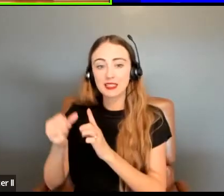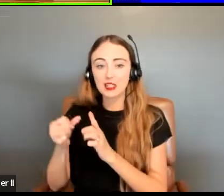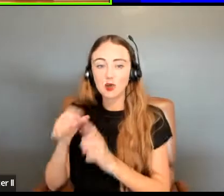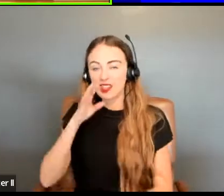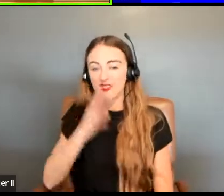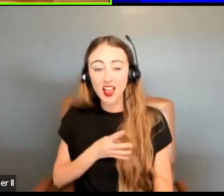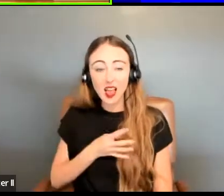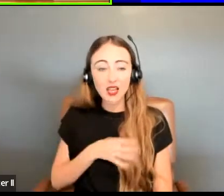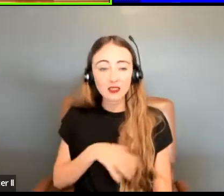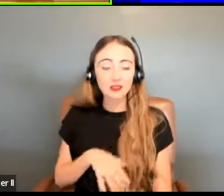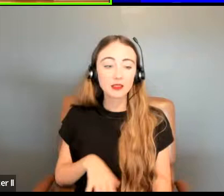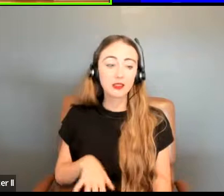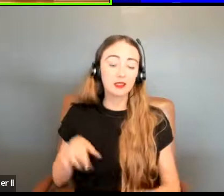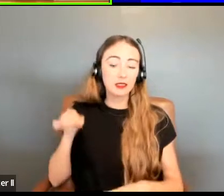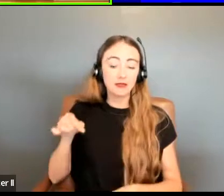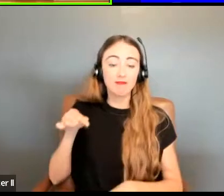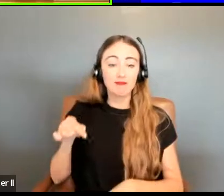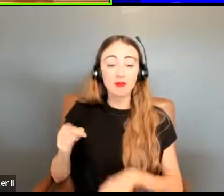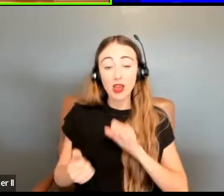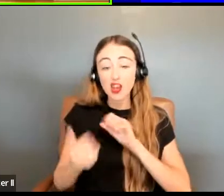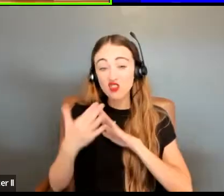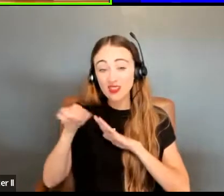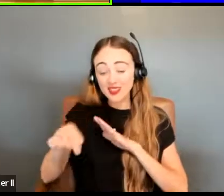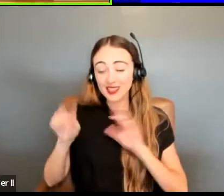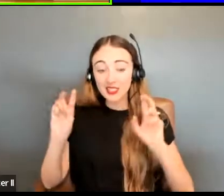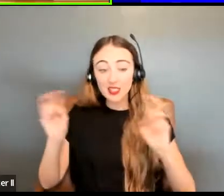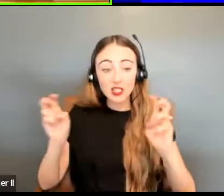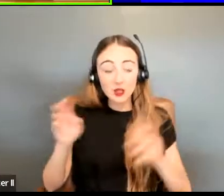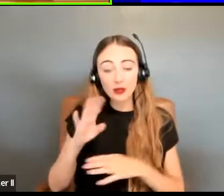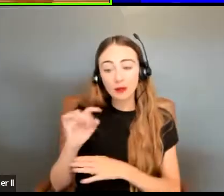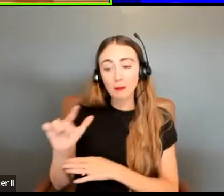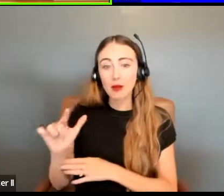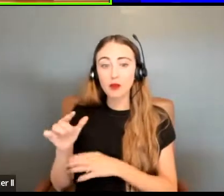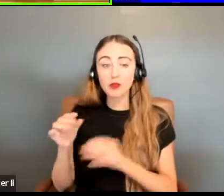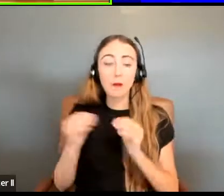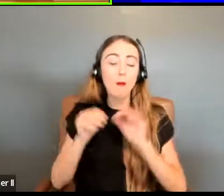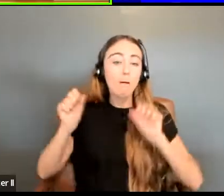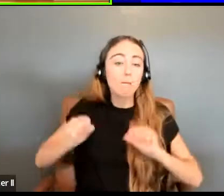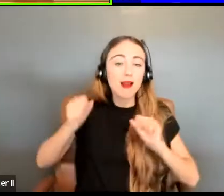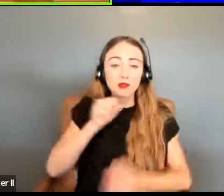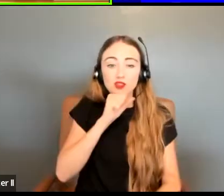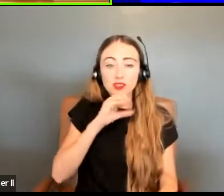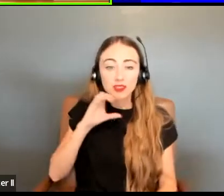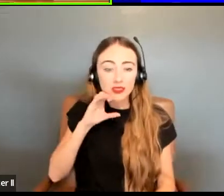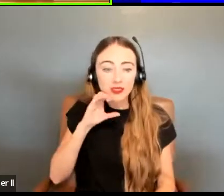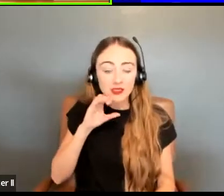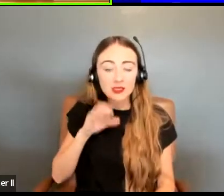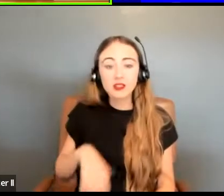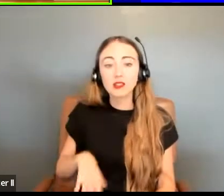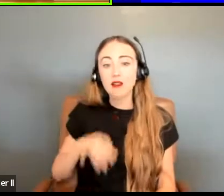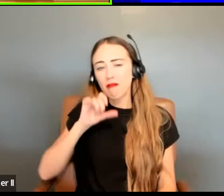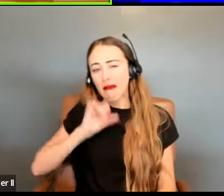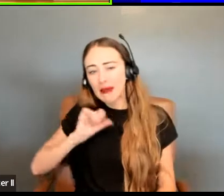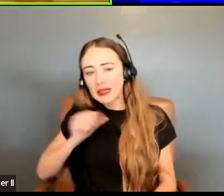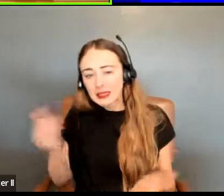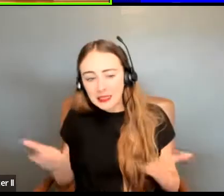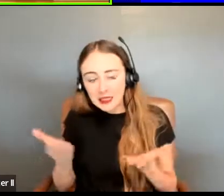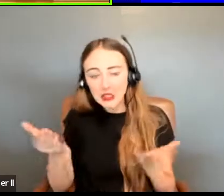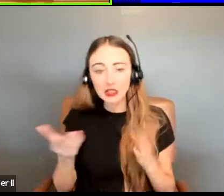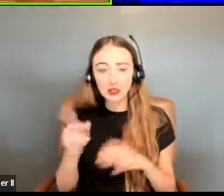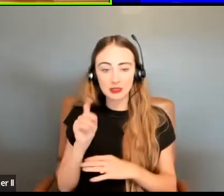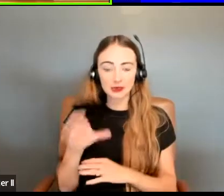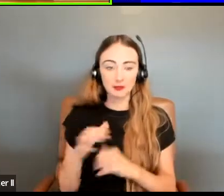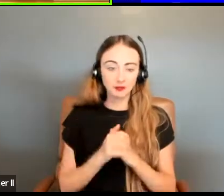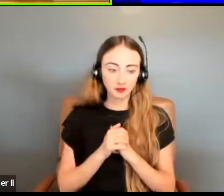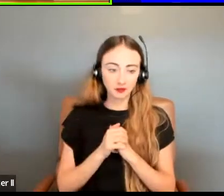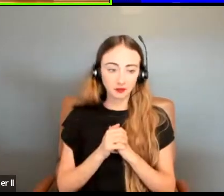neglect. By addressing these issues, the bill makes it more feasible for seniors to age in place here in the district.